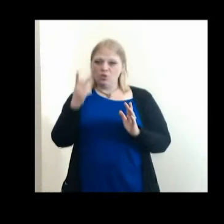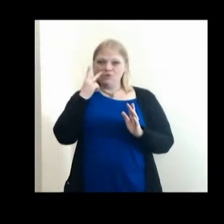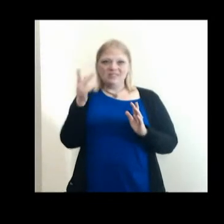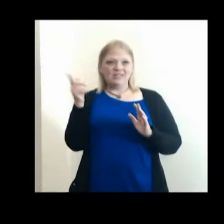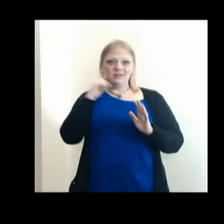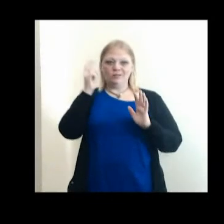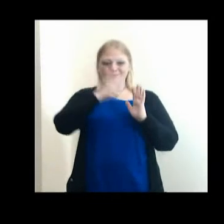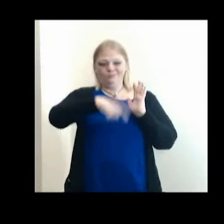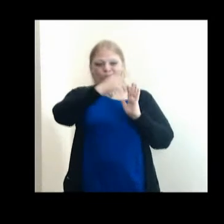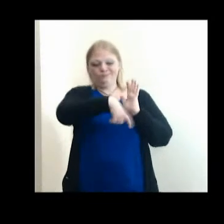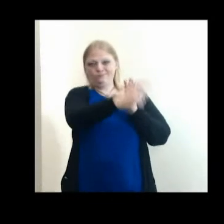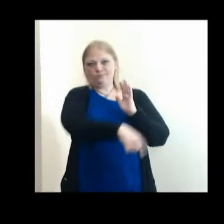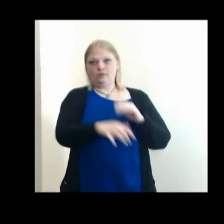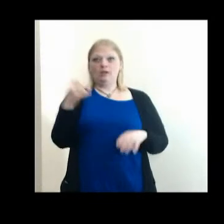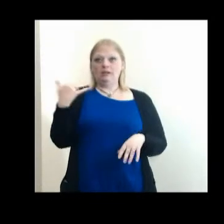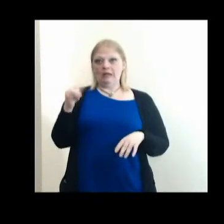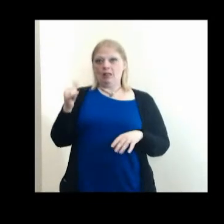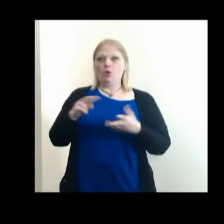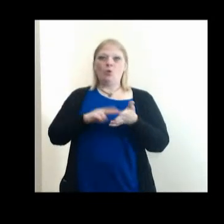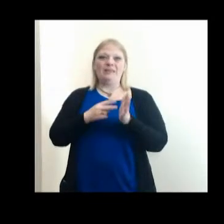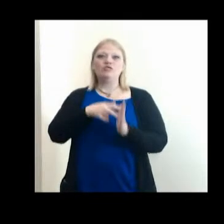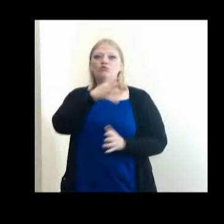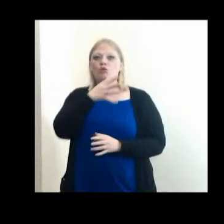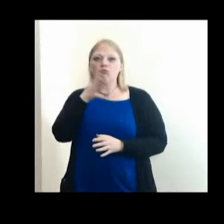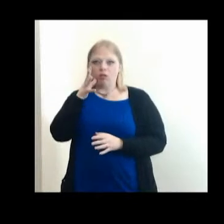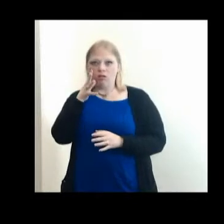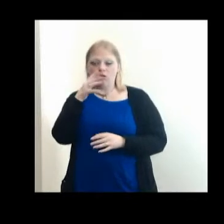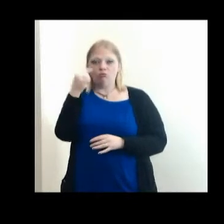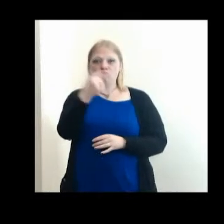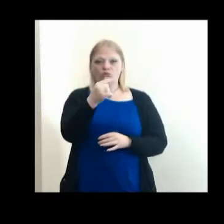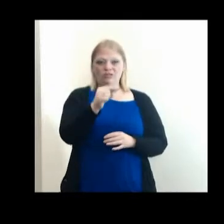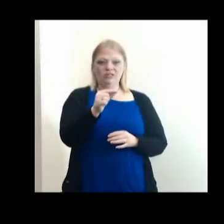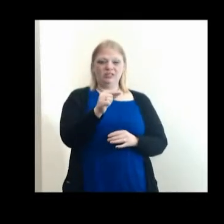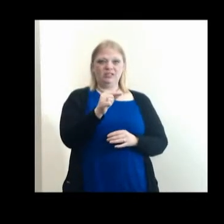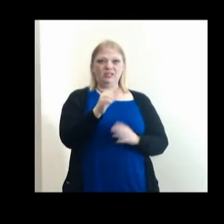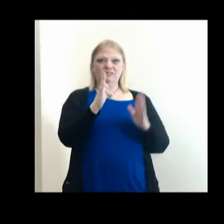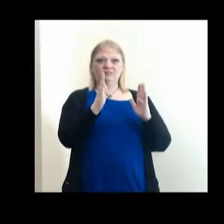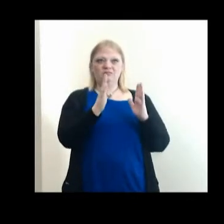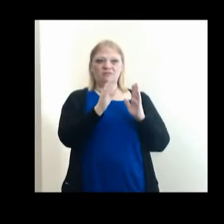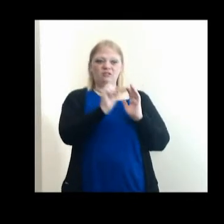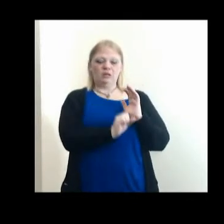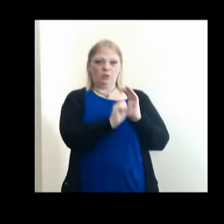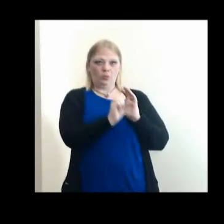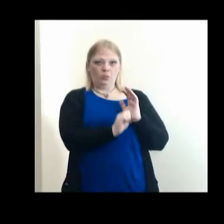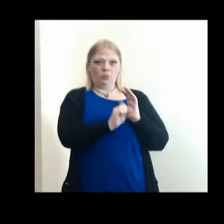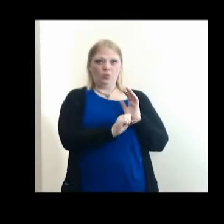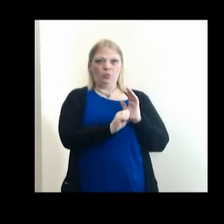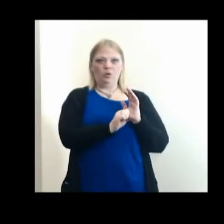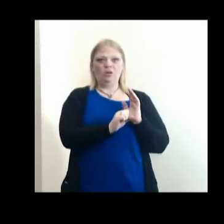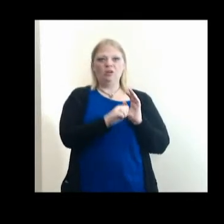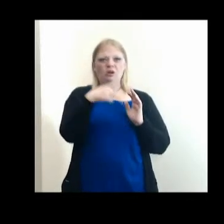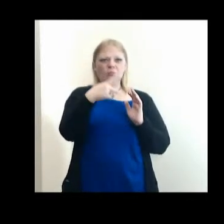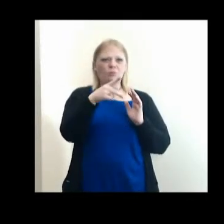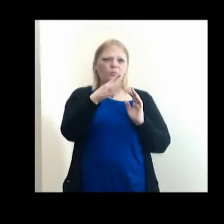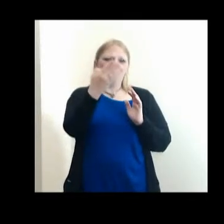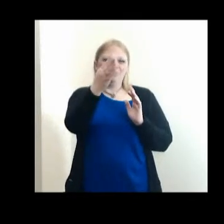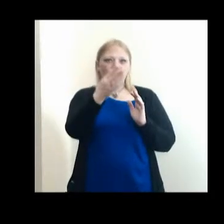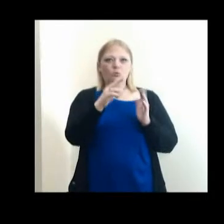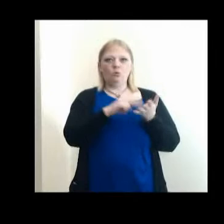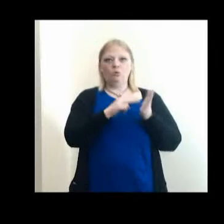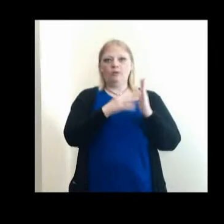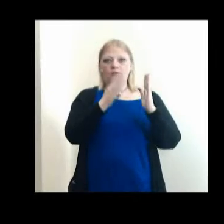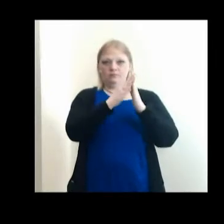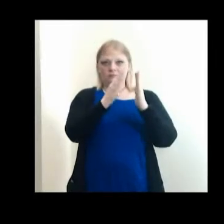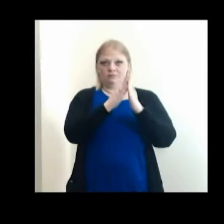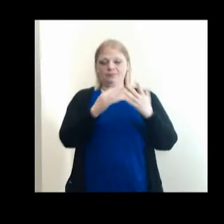before. The yellow depicts rural areas, the green depicts suburban areas, and the purple depicts urban areas. And you can see